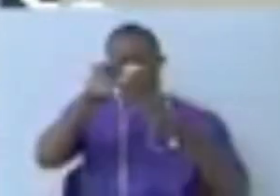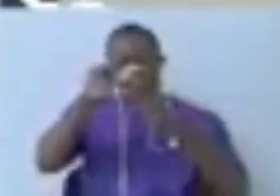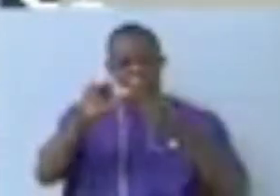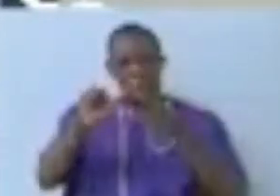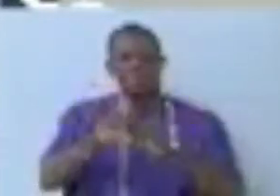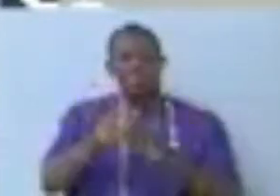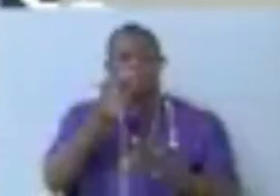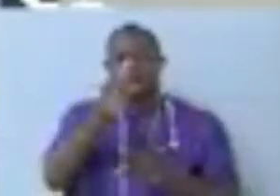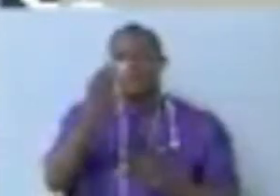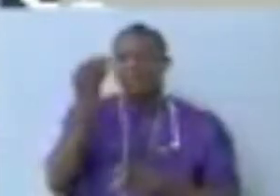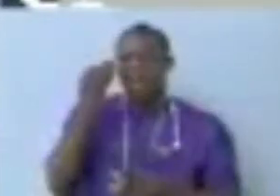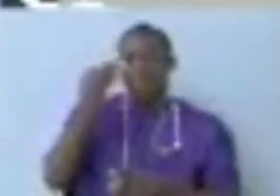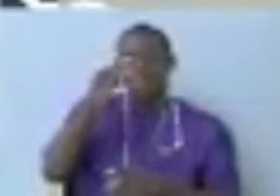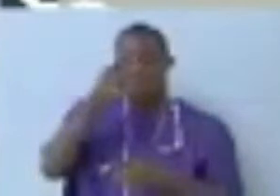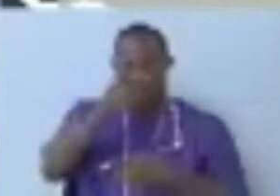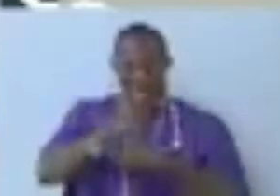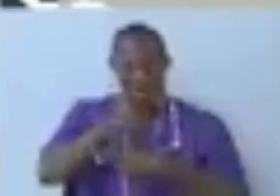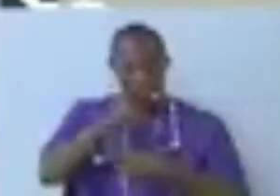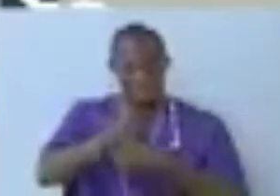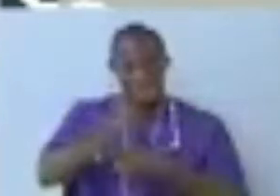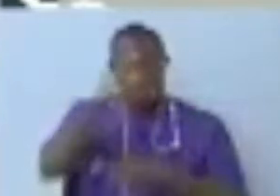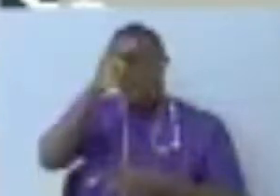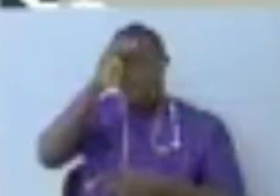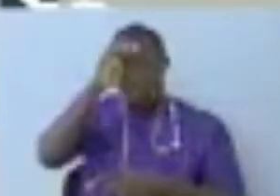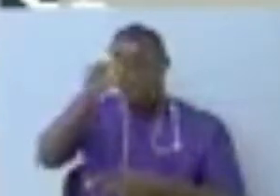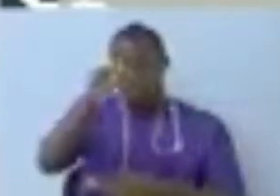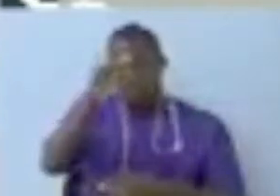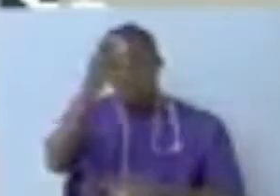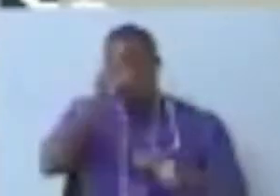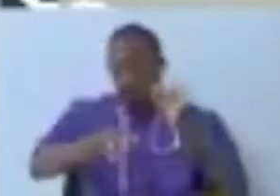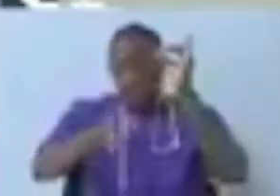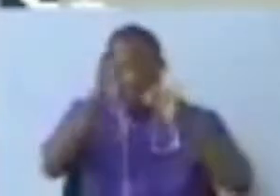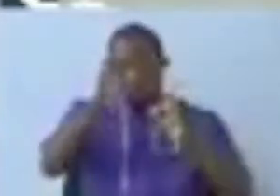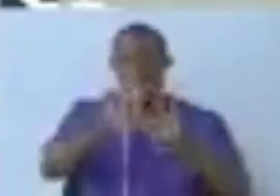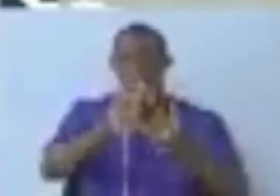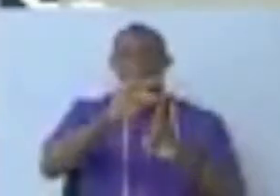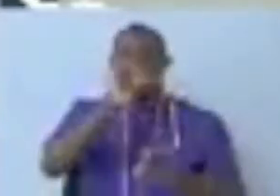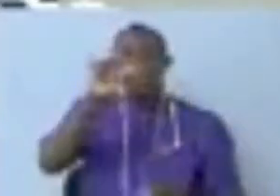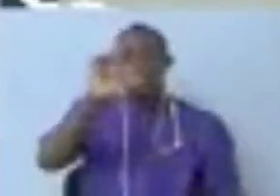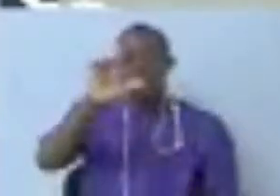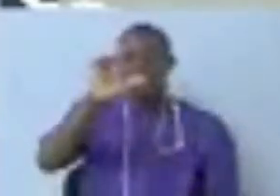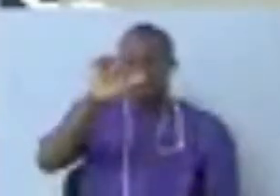Says a former Gambian Attorney General and Minister of Justice, Lamin Babadinding